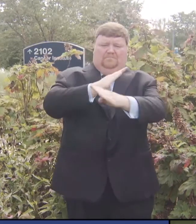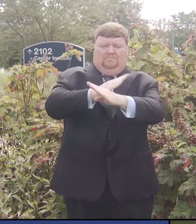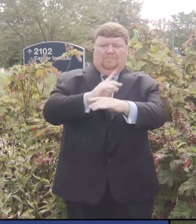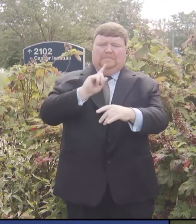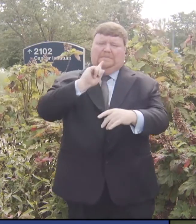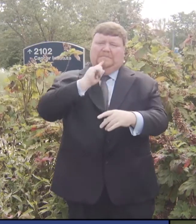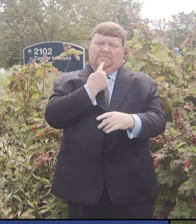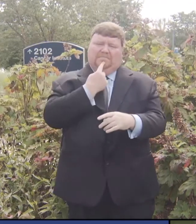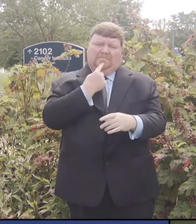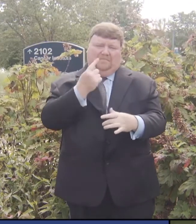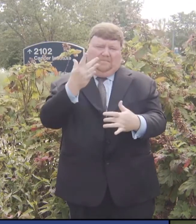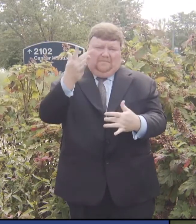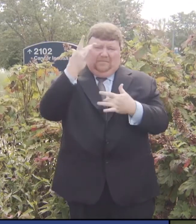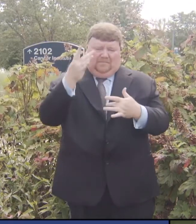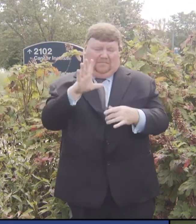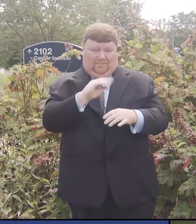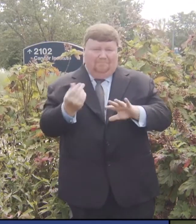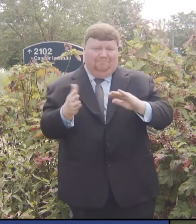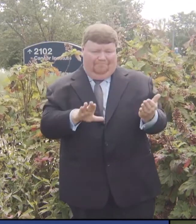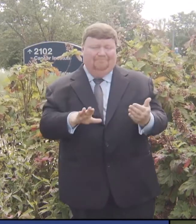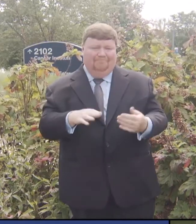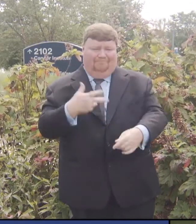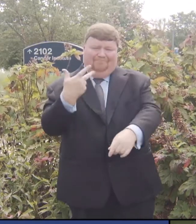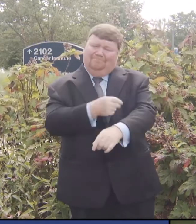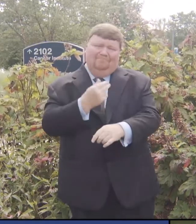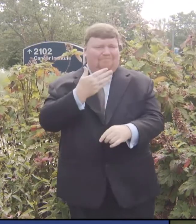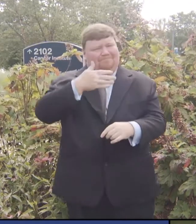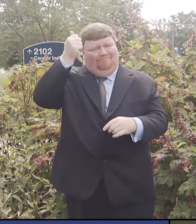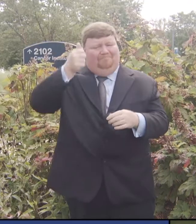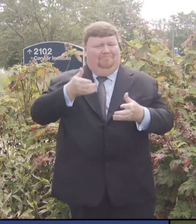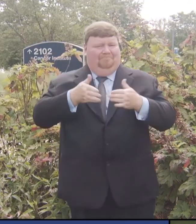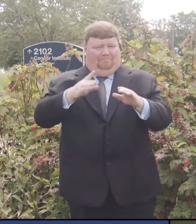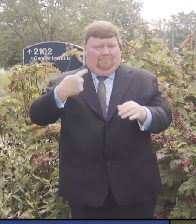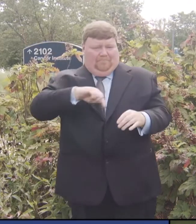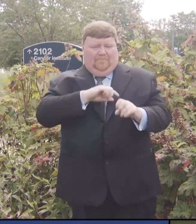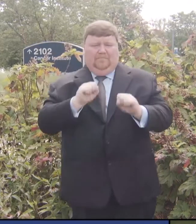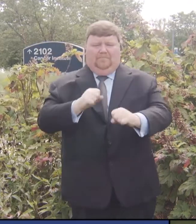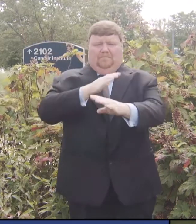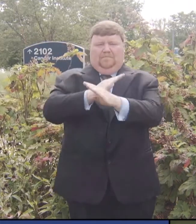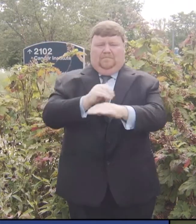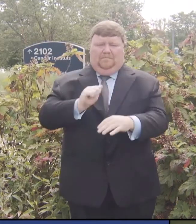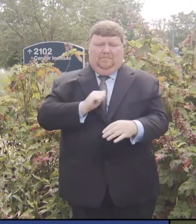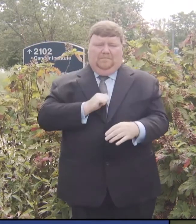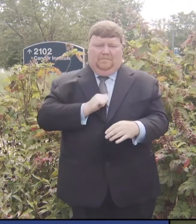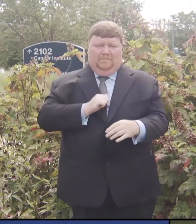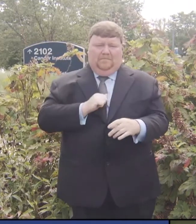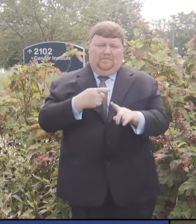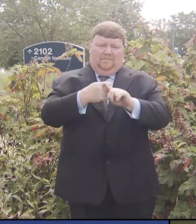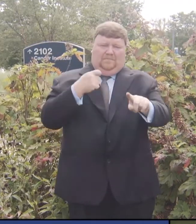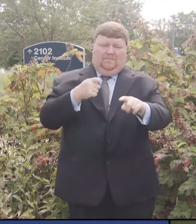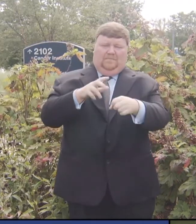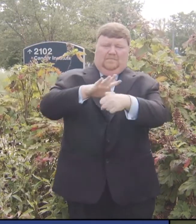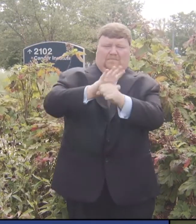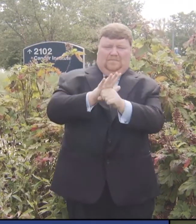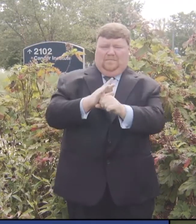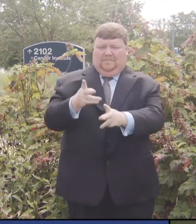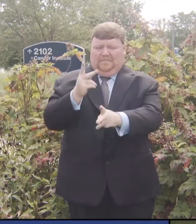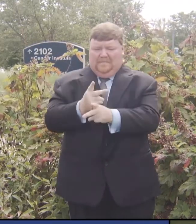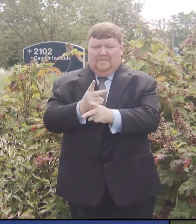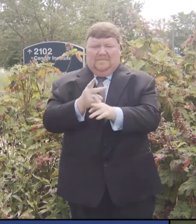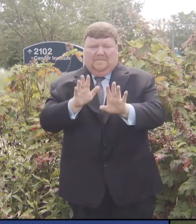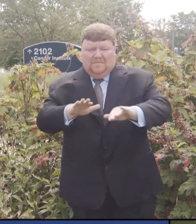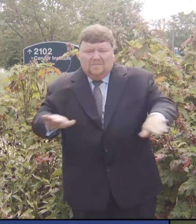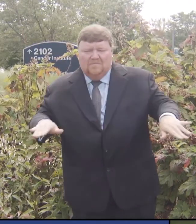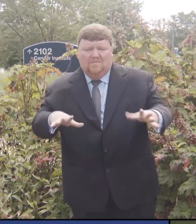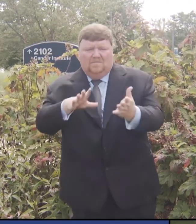and death. The vaccines are our best tool to protect ourselves against the virus, keep our children learning